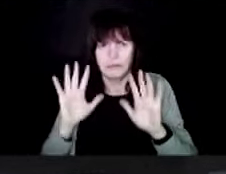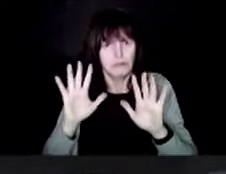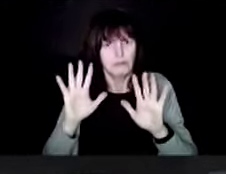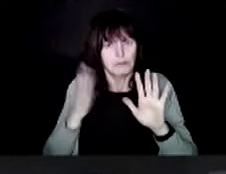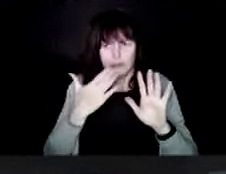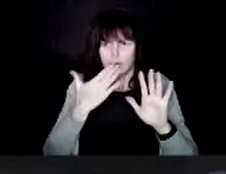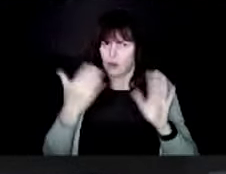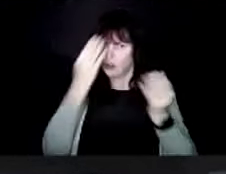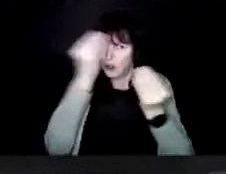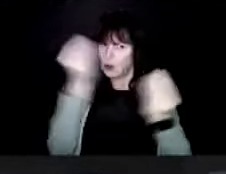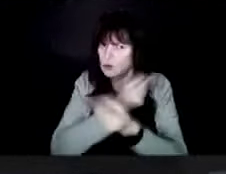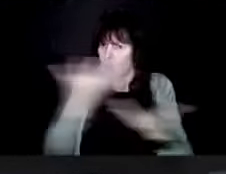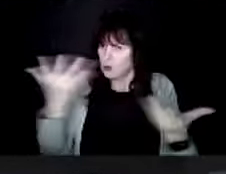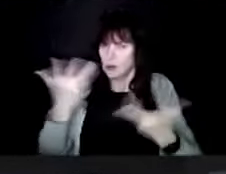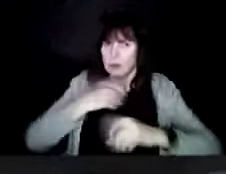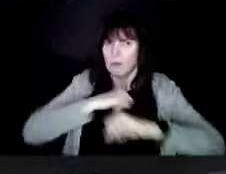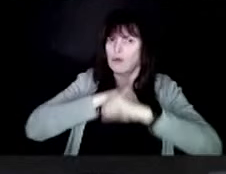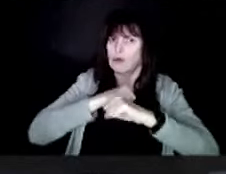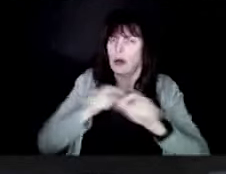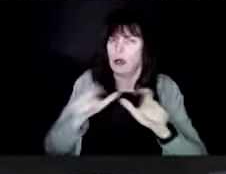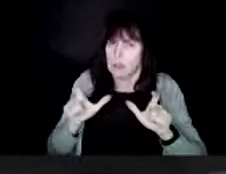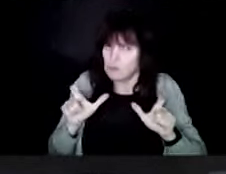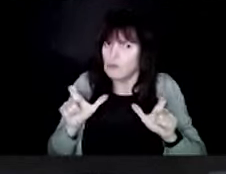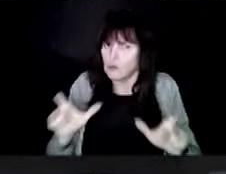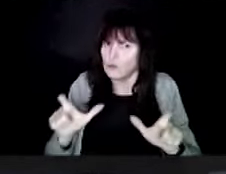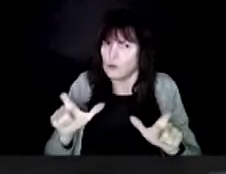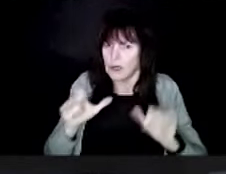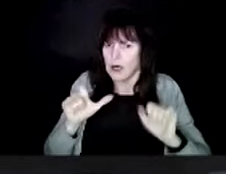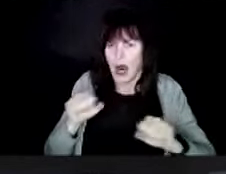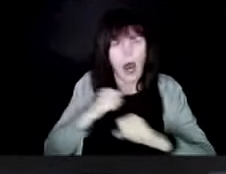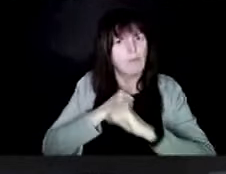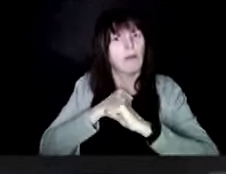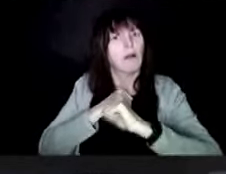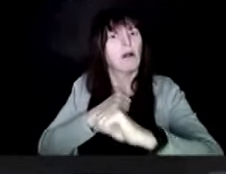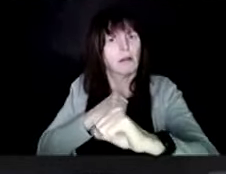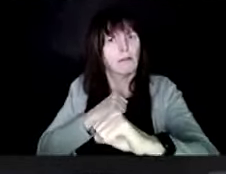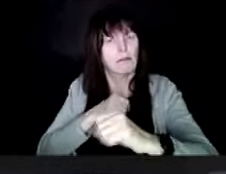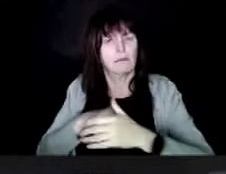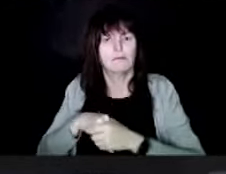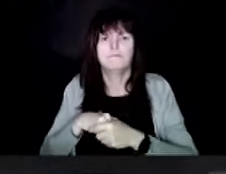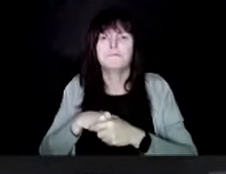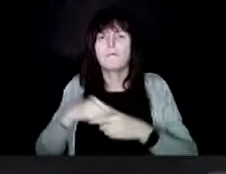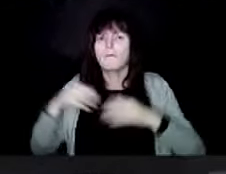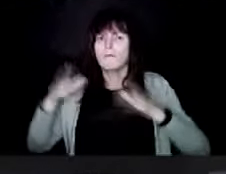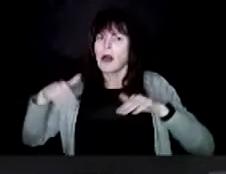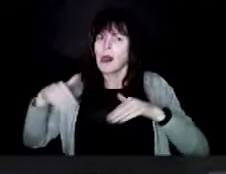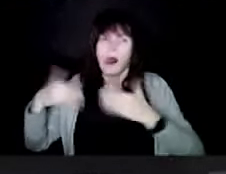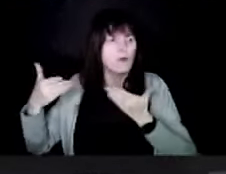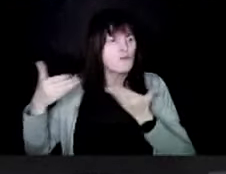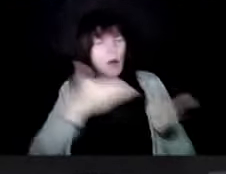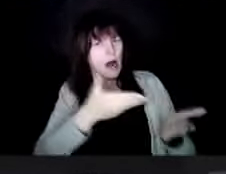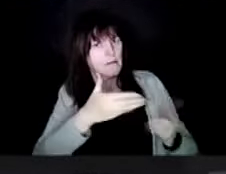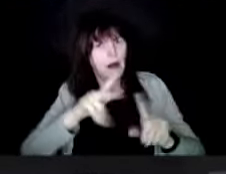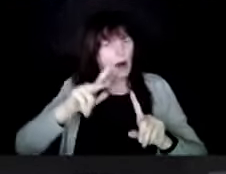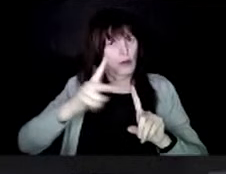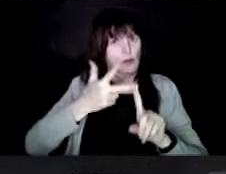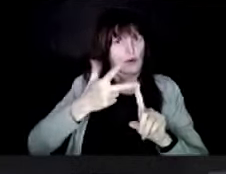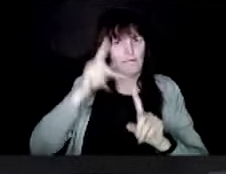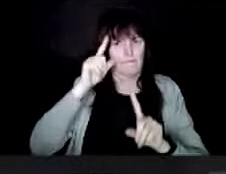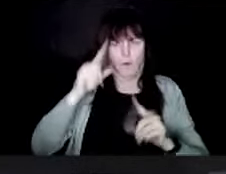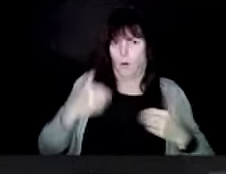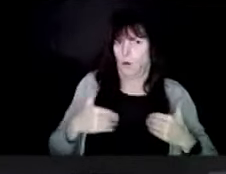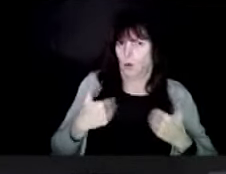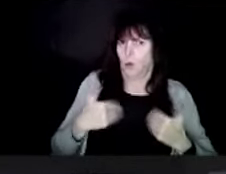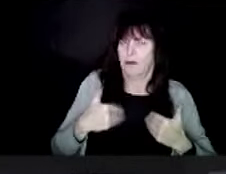on Immunization continues to monitor, has not recommended a booster in that population yet, nor has our Ontario Immunization